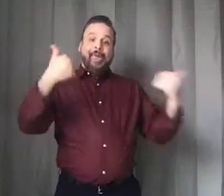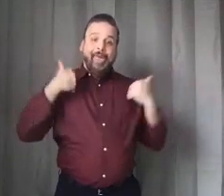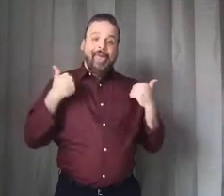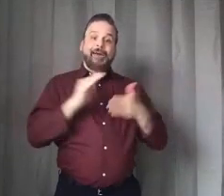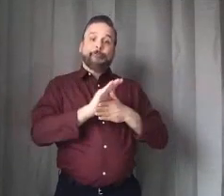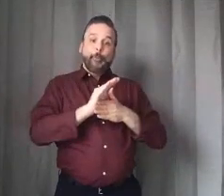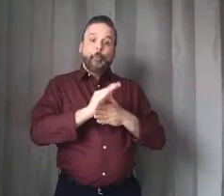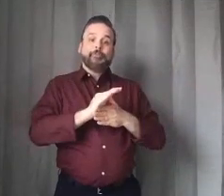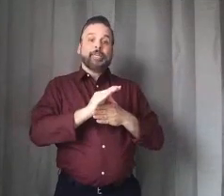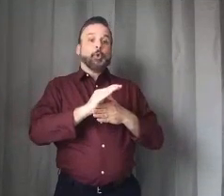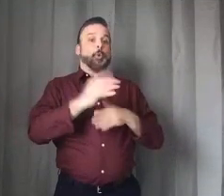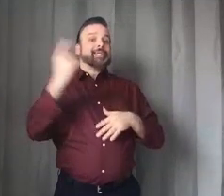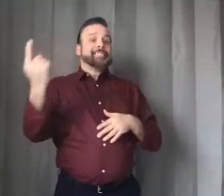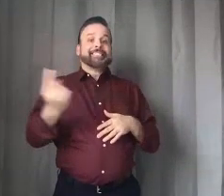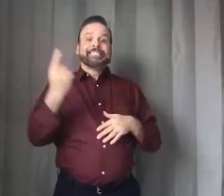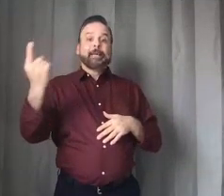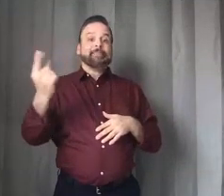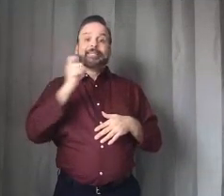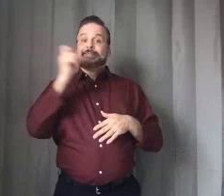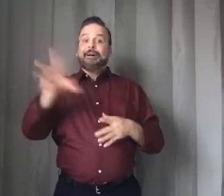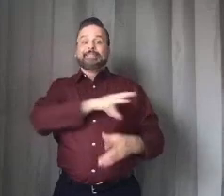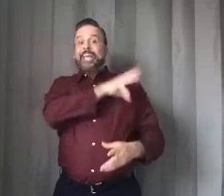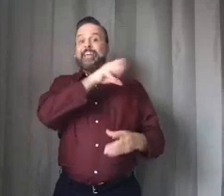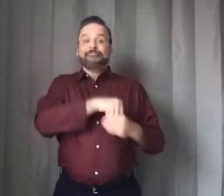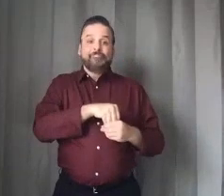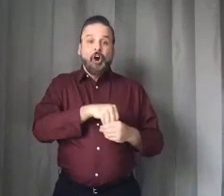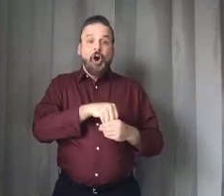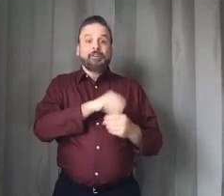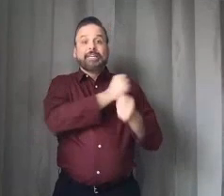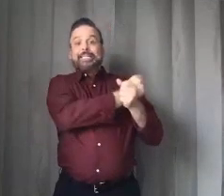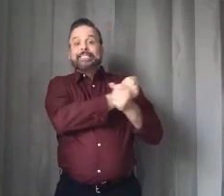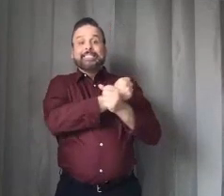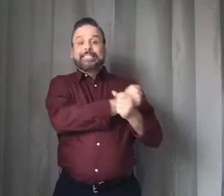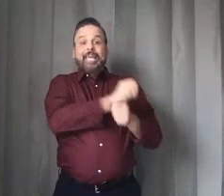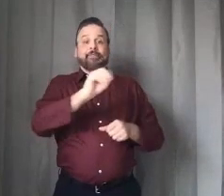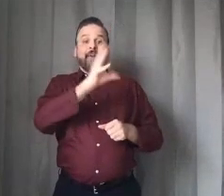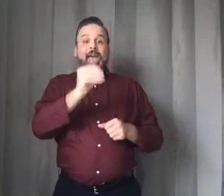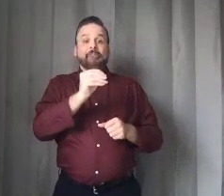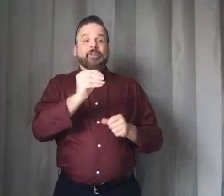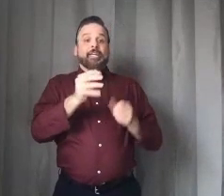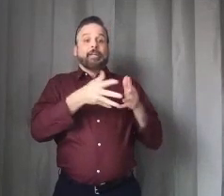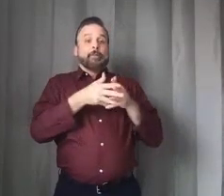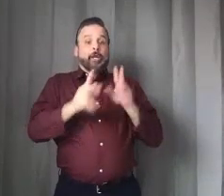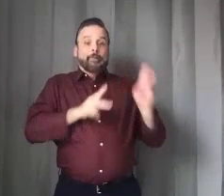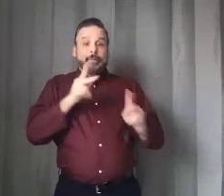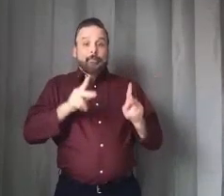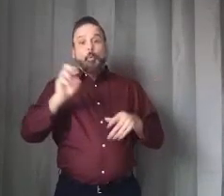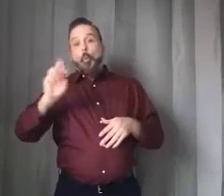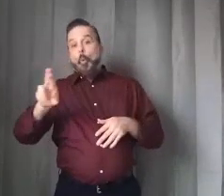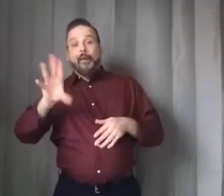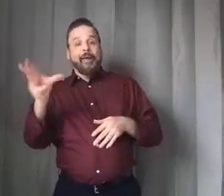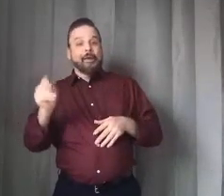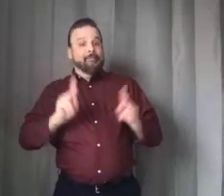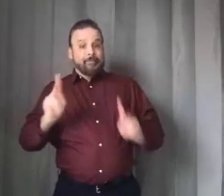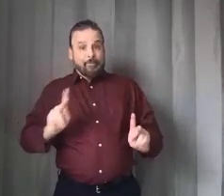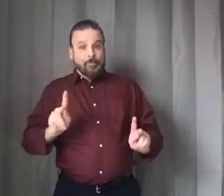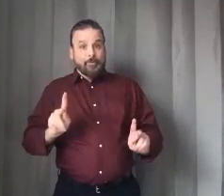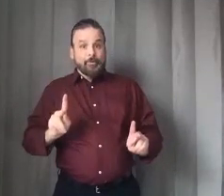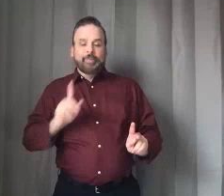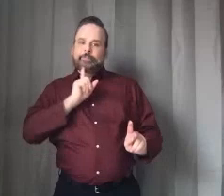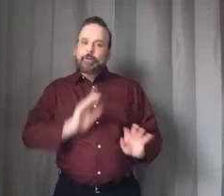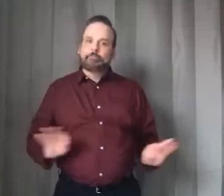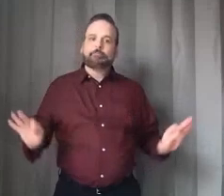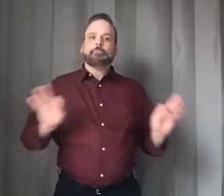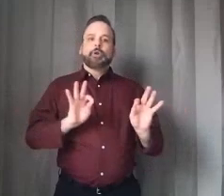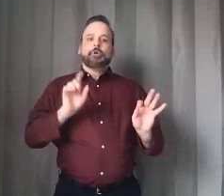movie or something that doesn't involve the enslavement of African-American people or Africans? That's very important, and we